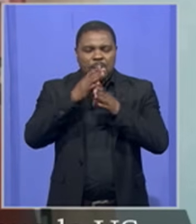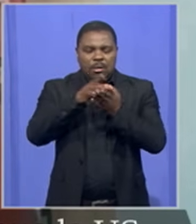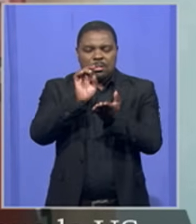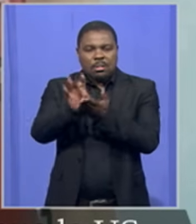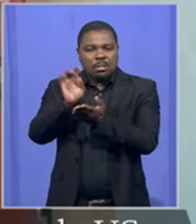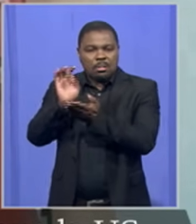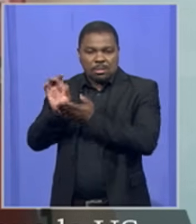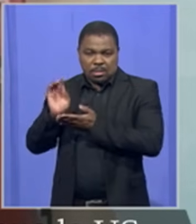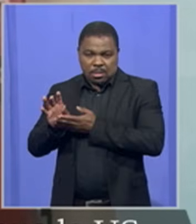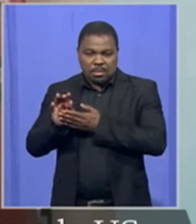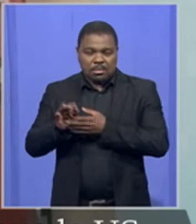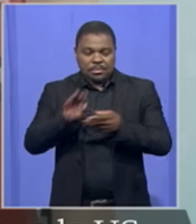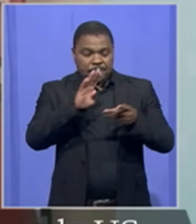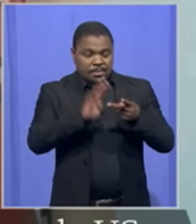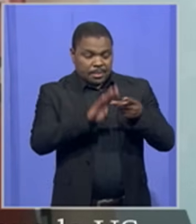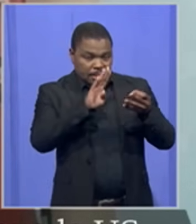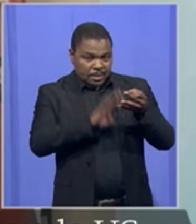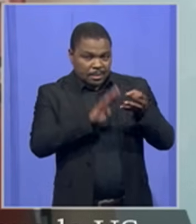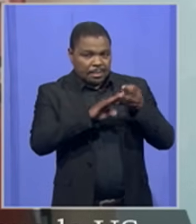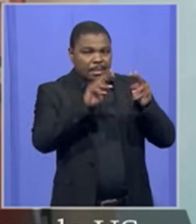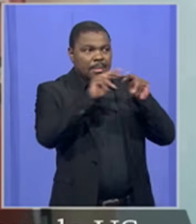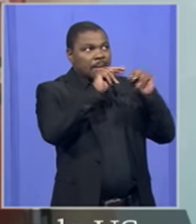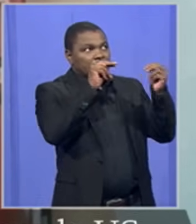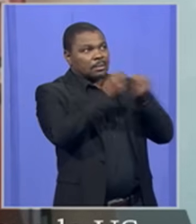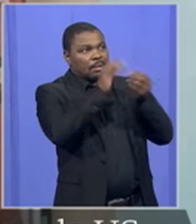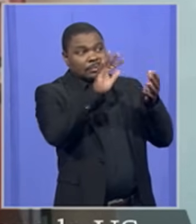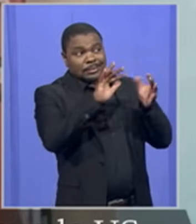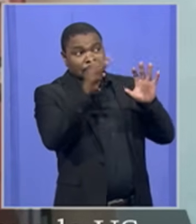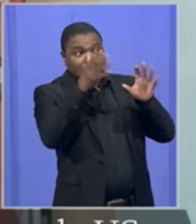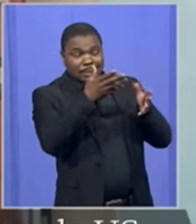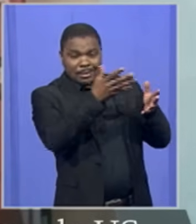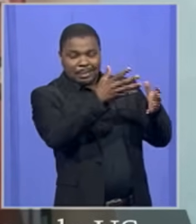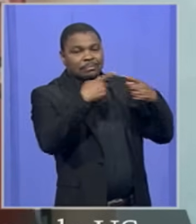seen a declaration of a national disaster in a